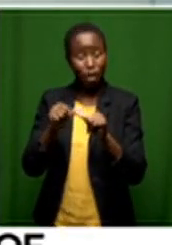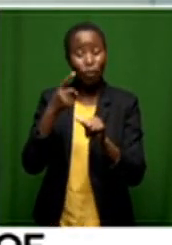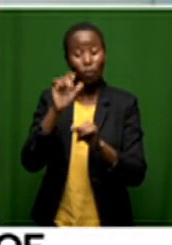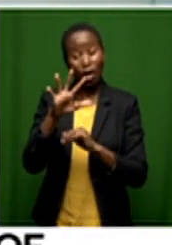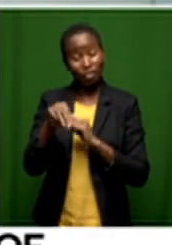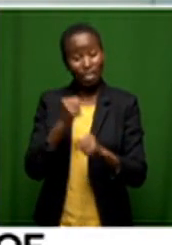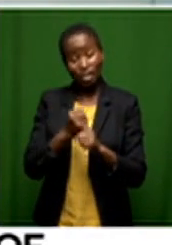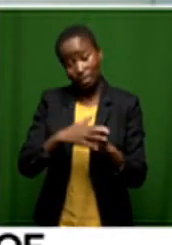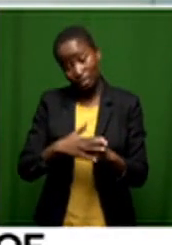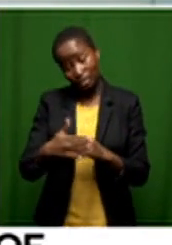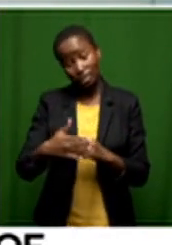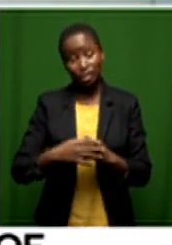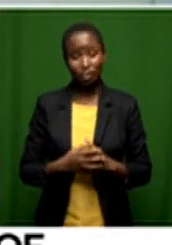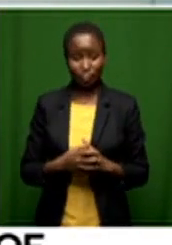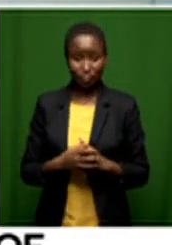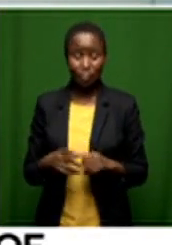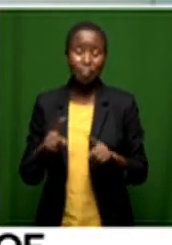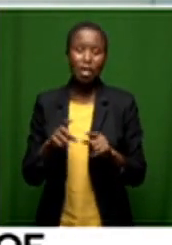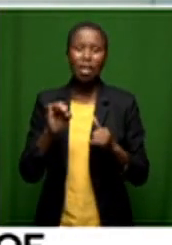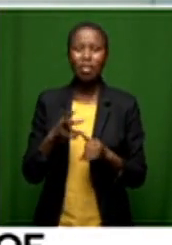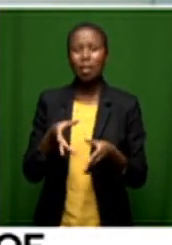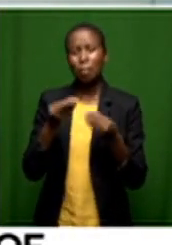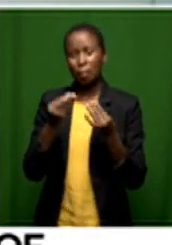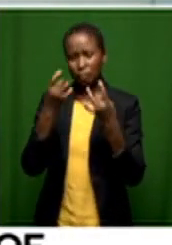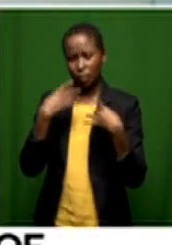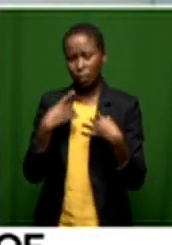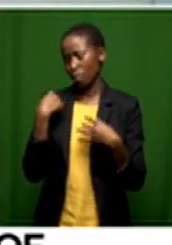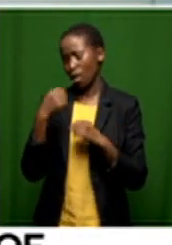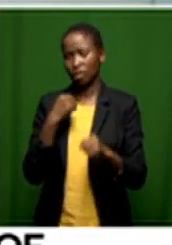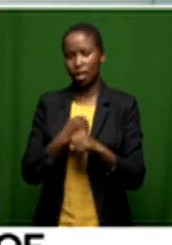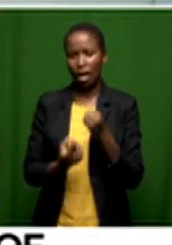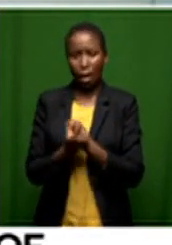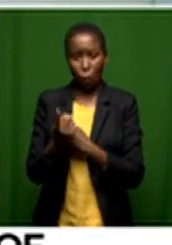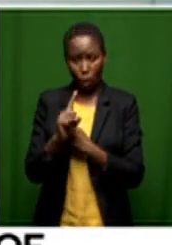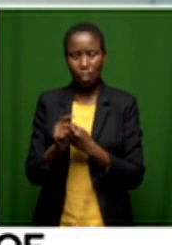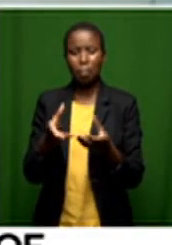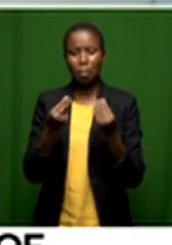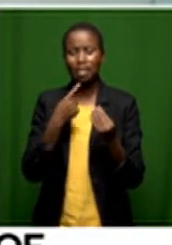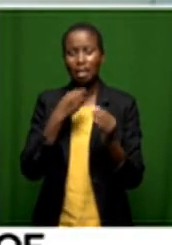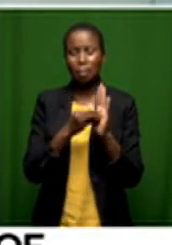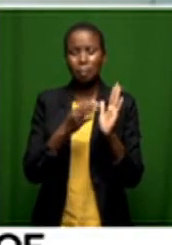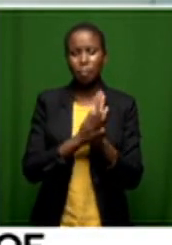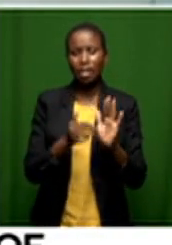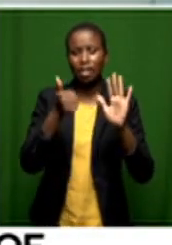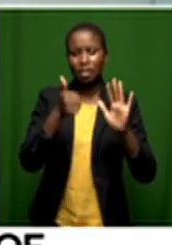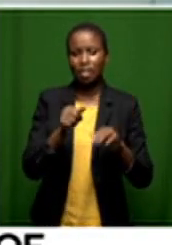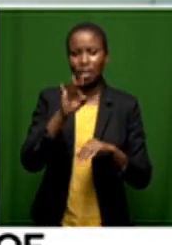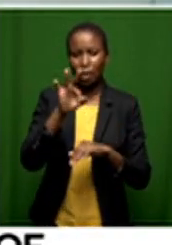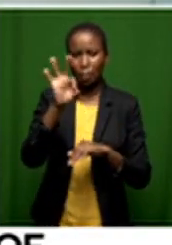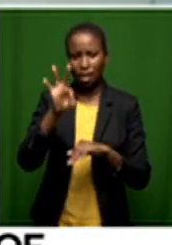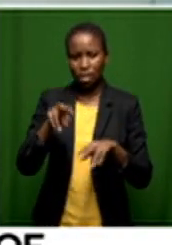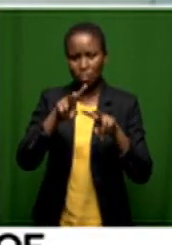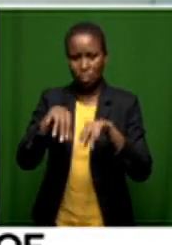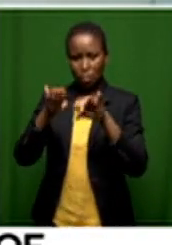we get back to a little bit of an analysis of last year, so we have mentioned that 63% of the load shedding in 2020